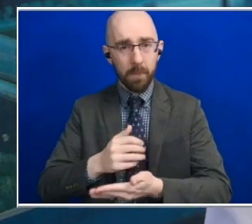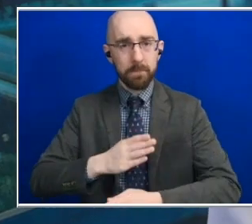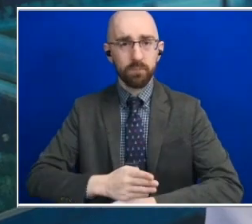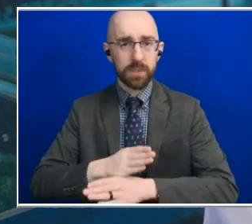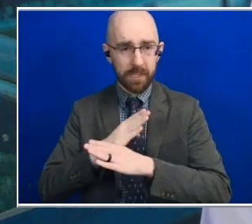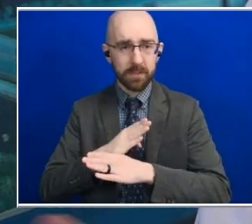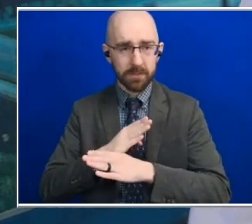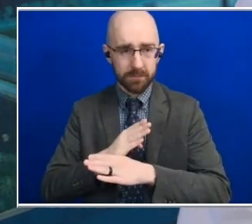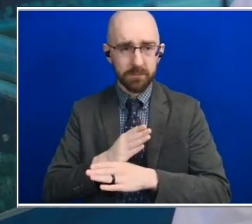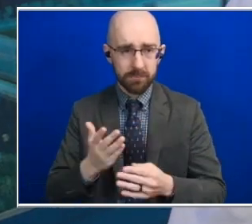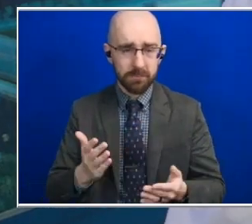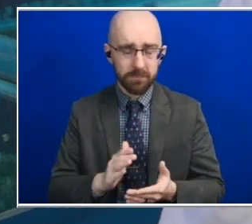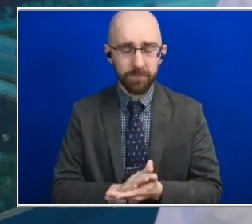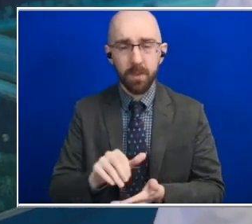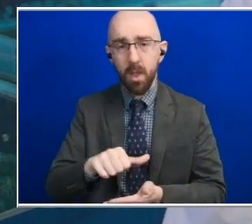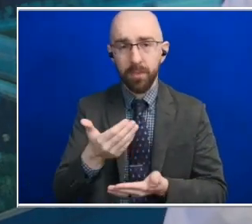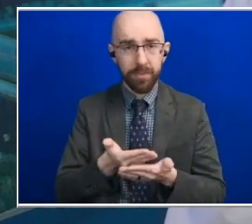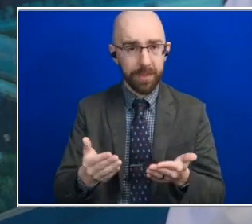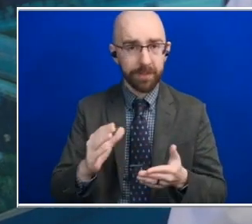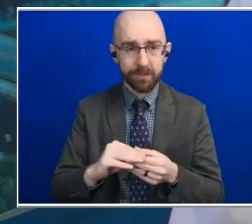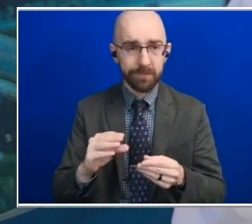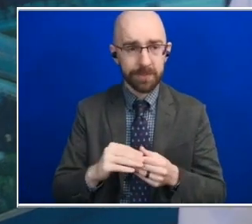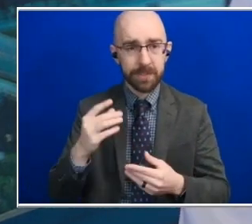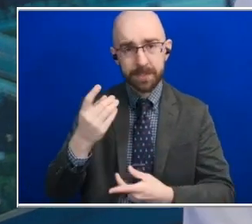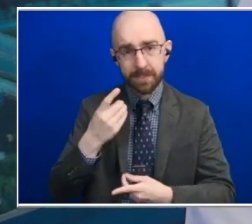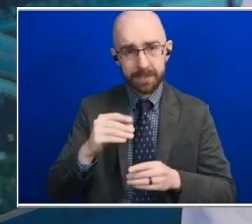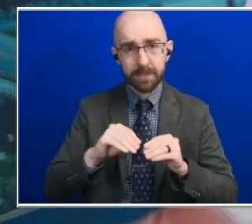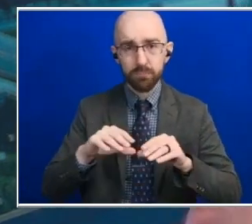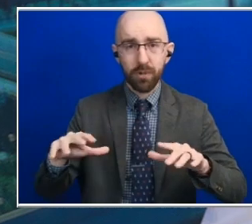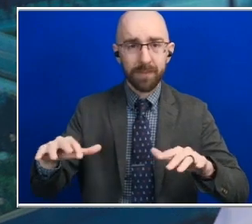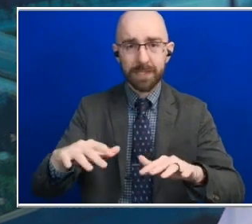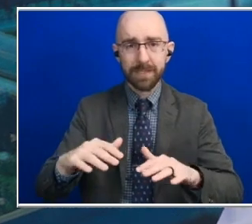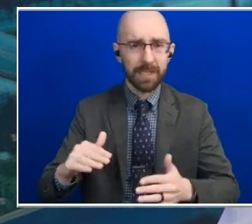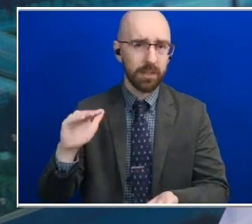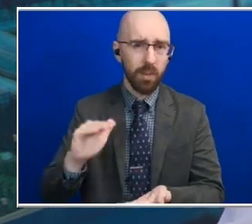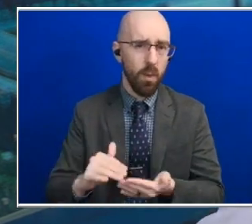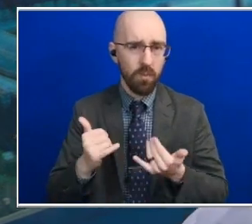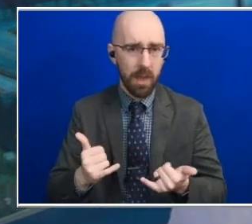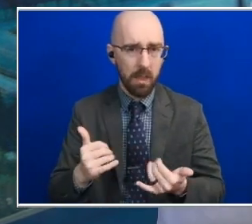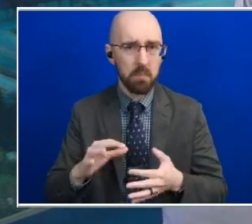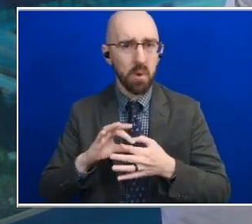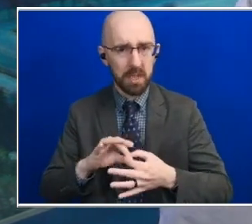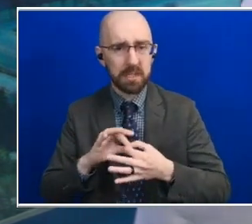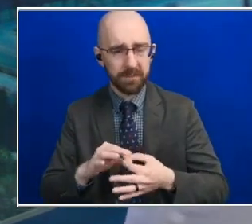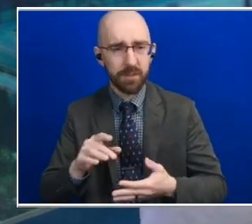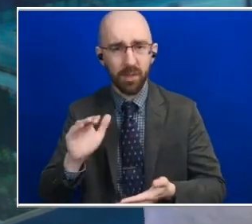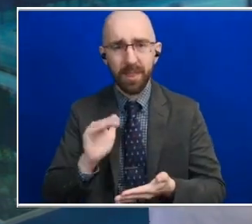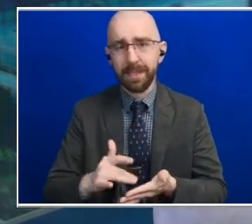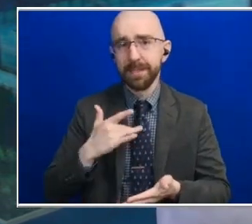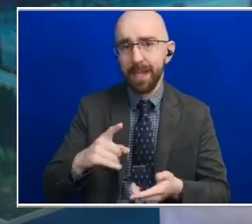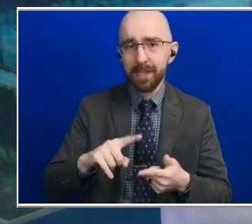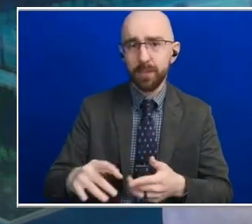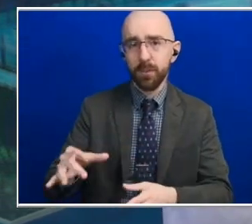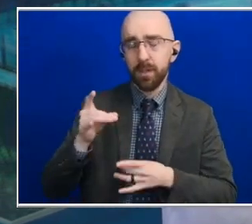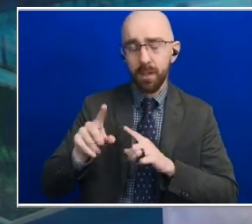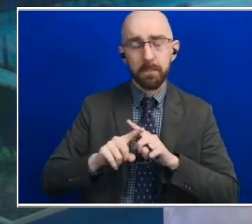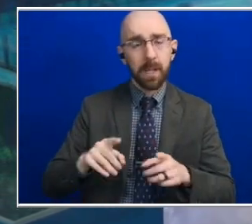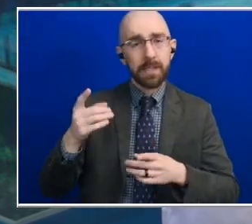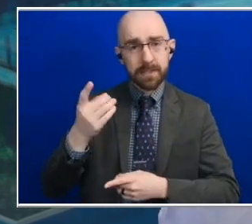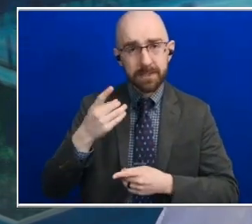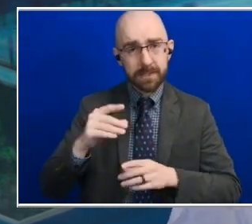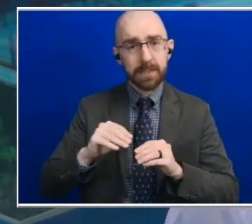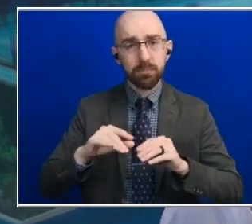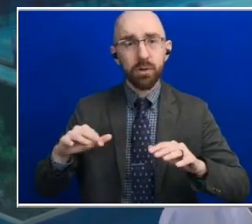the other thing I just say is our disease prevalence is relatively low right now, and so you're less likely to get it. But the disease prevalence was very high of